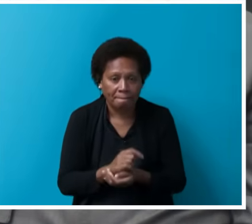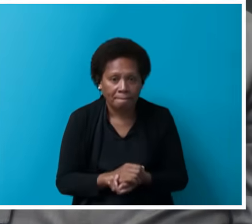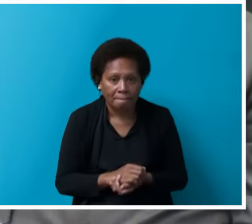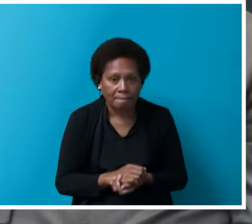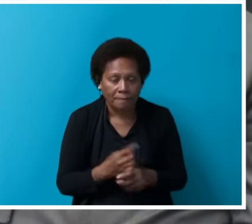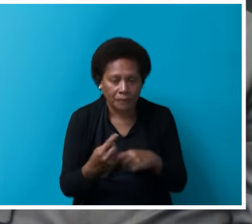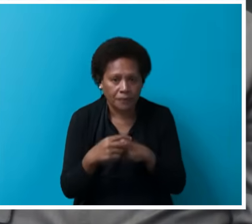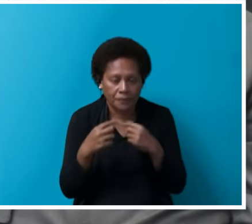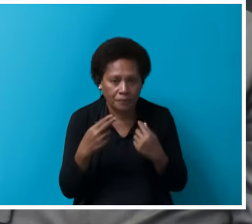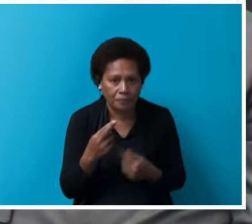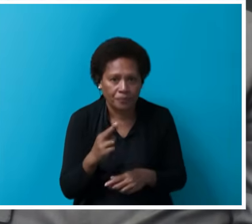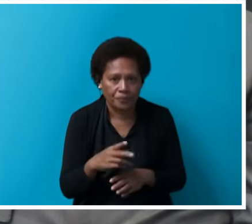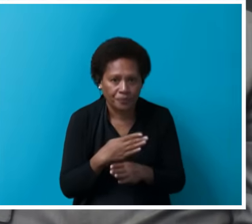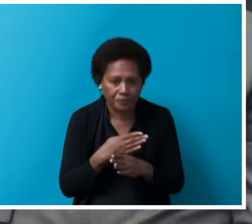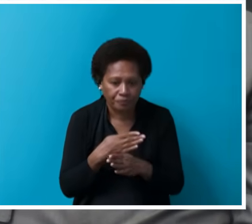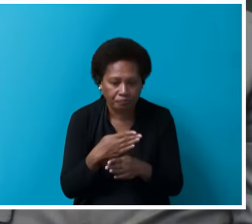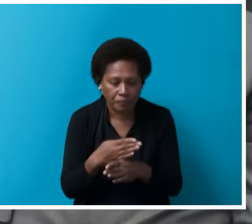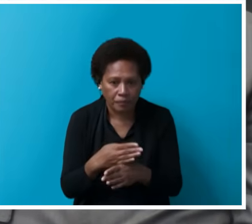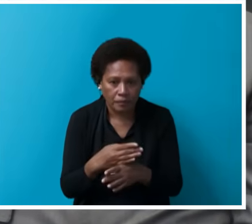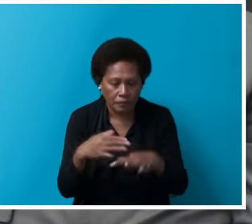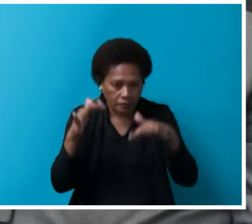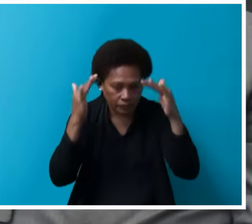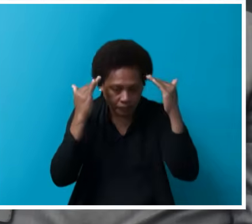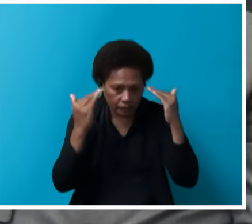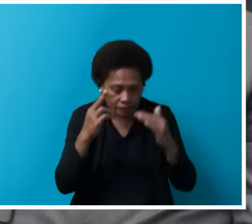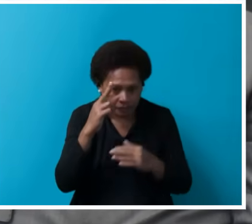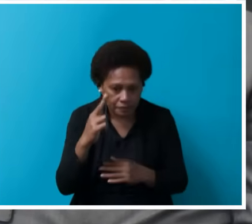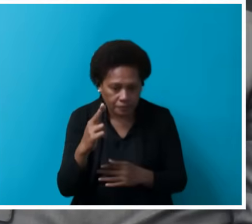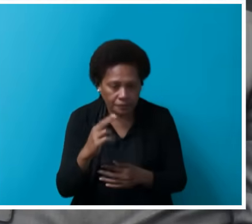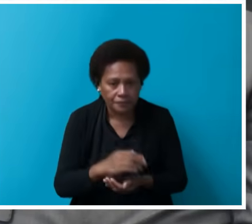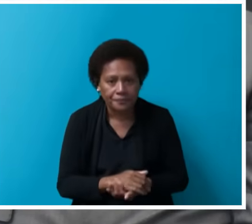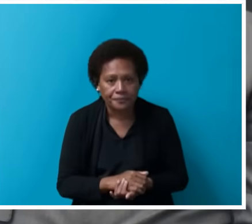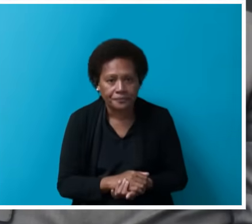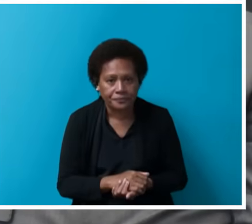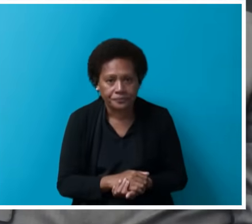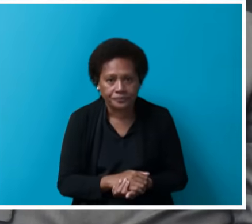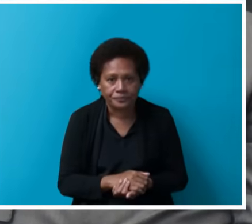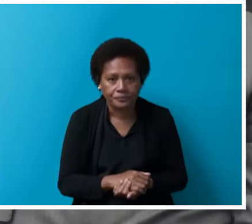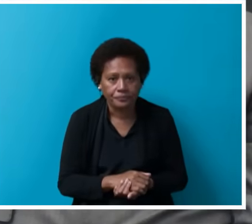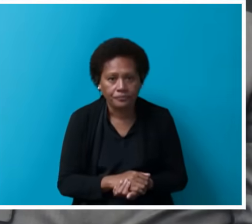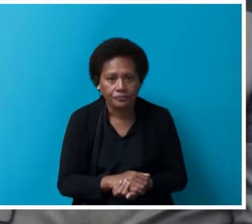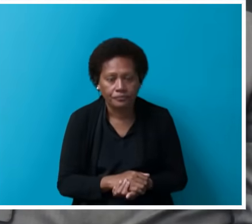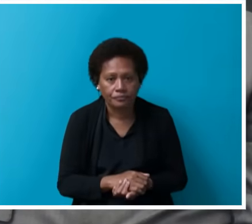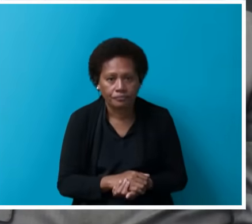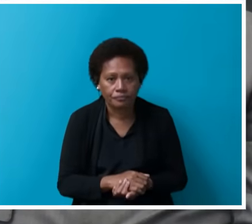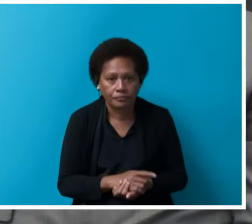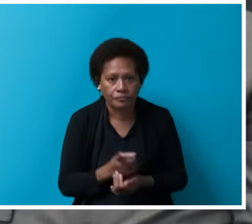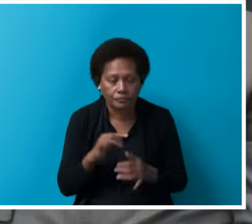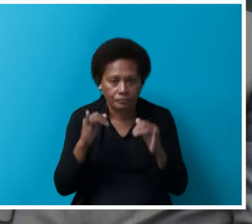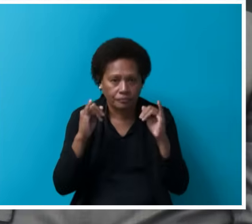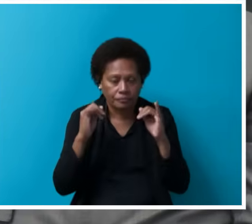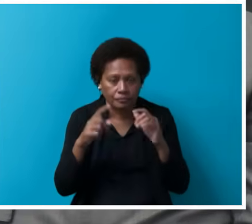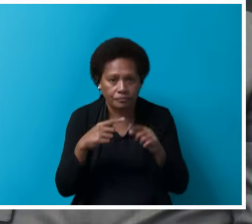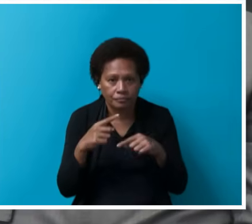that, Mr. Speaker. The issue about